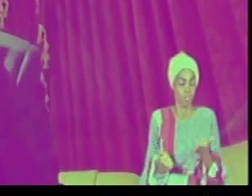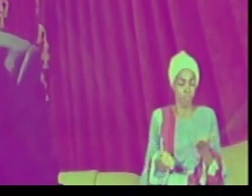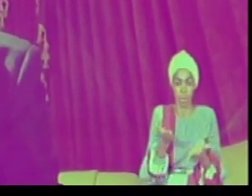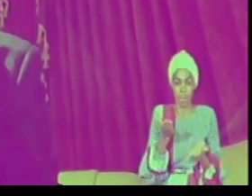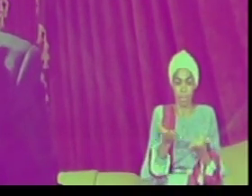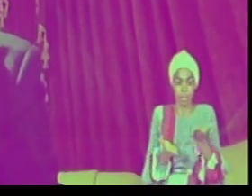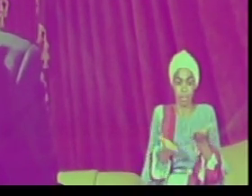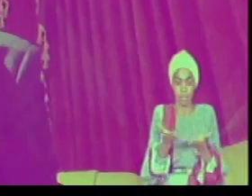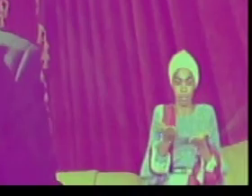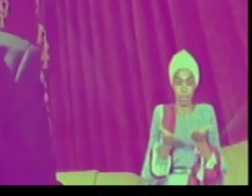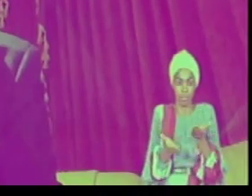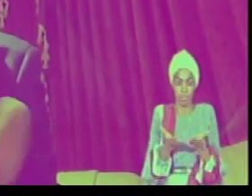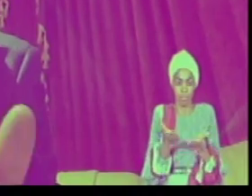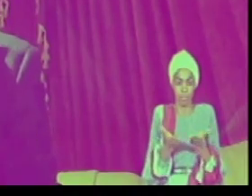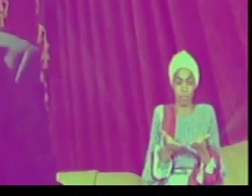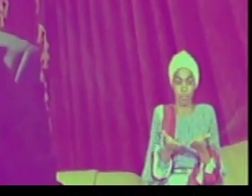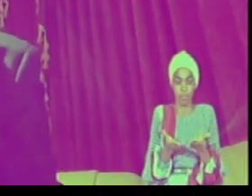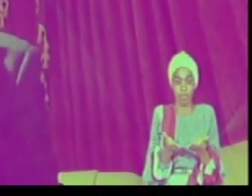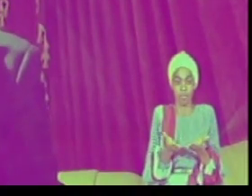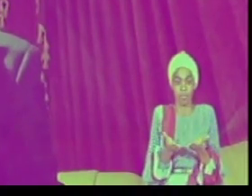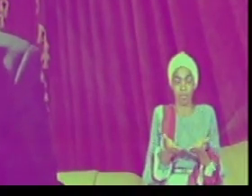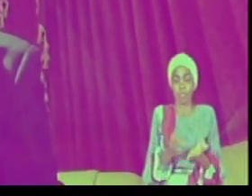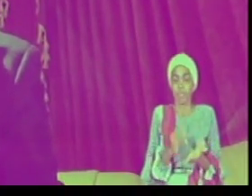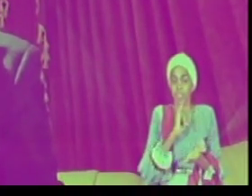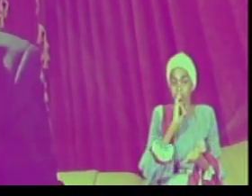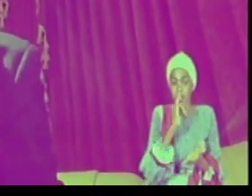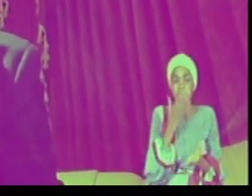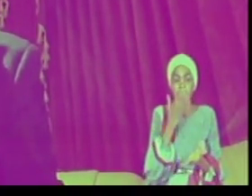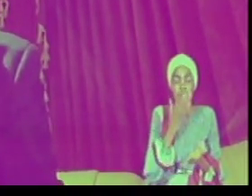Be moderate, let your moderation be known